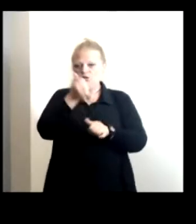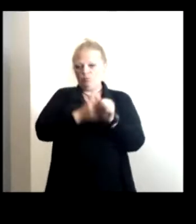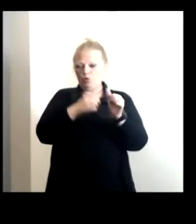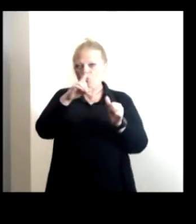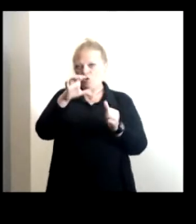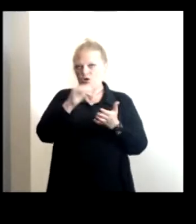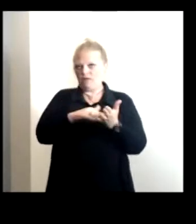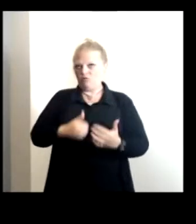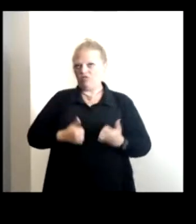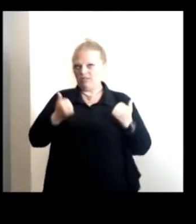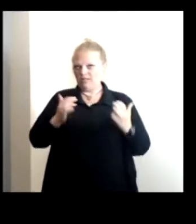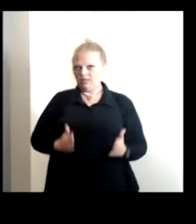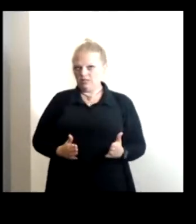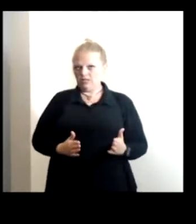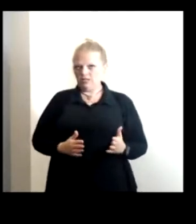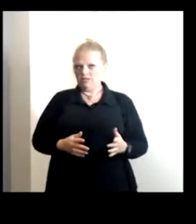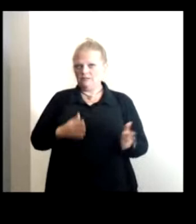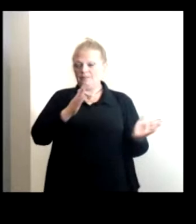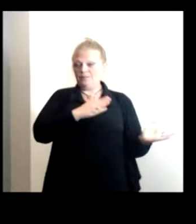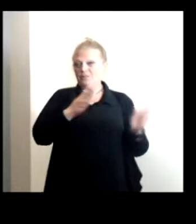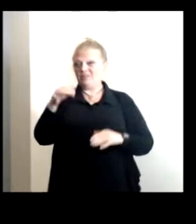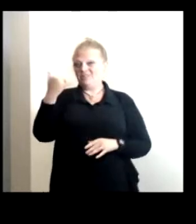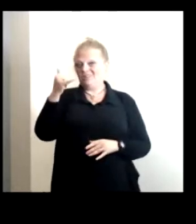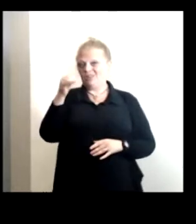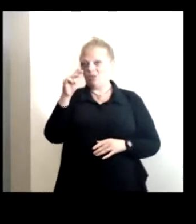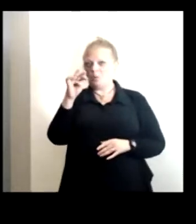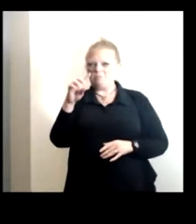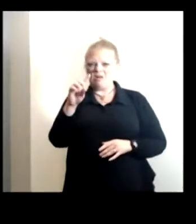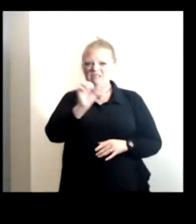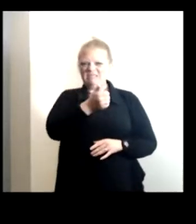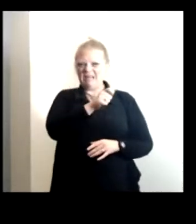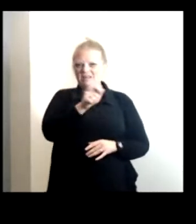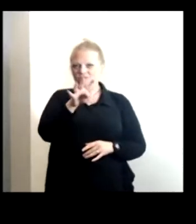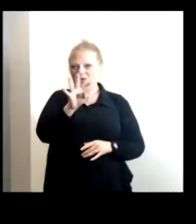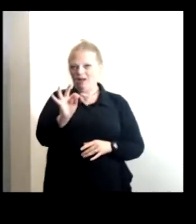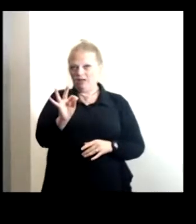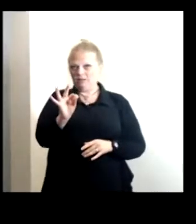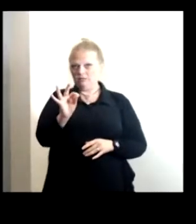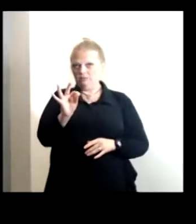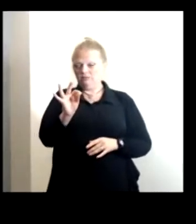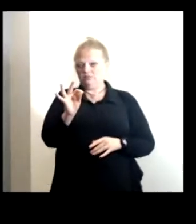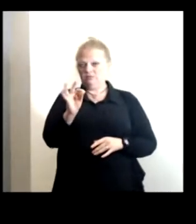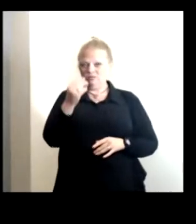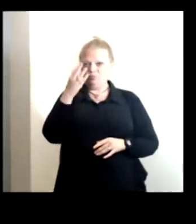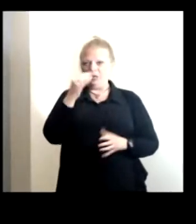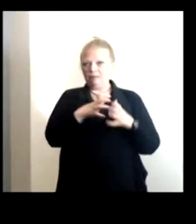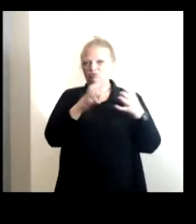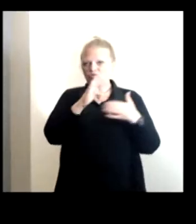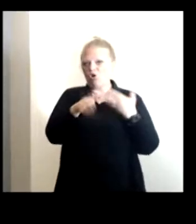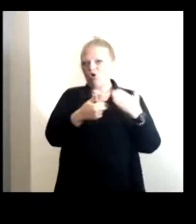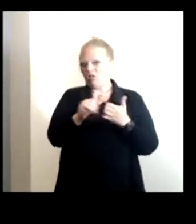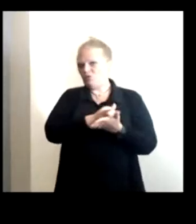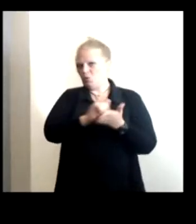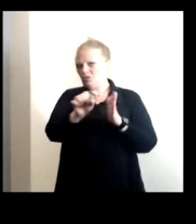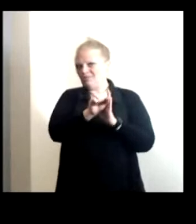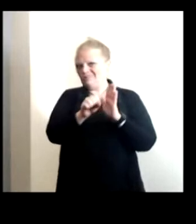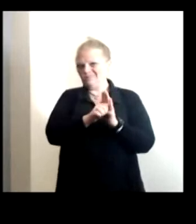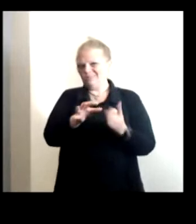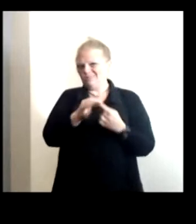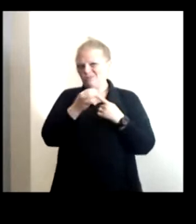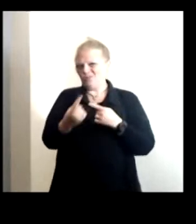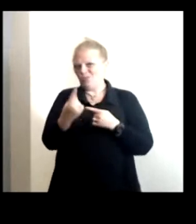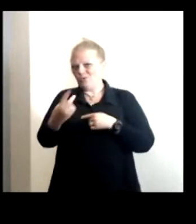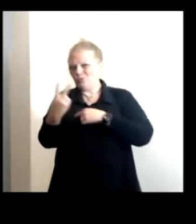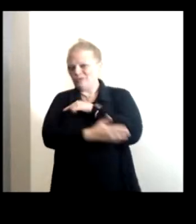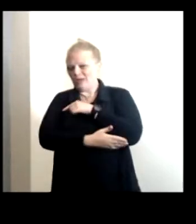residents. And you see yellow, which is moderate, 10 to 49. And pretty much all of New York State, except for 1 or 2